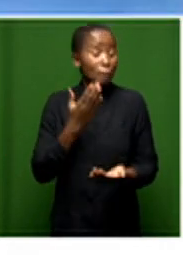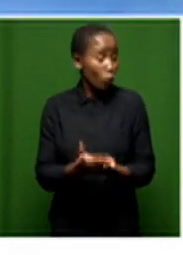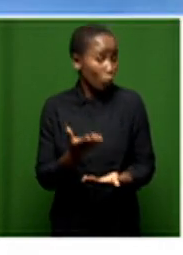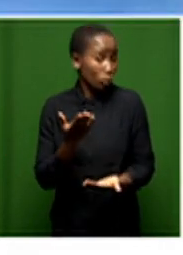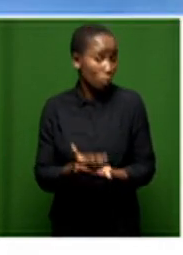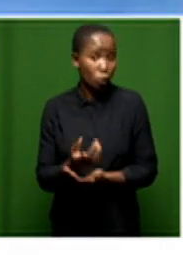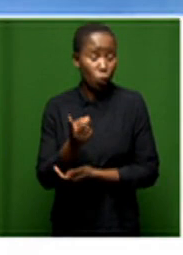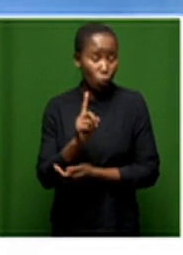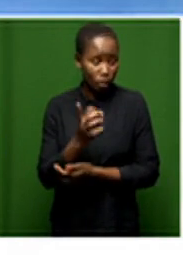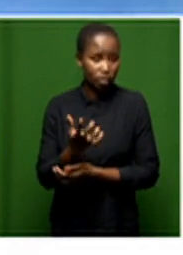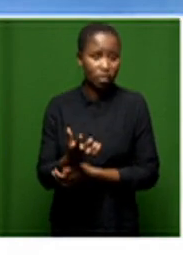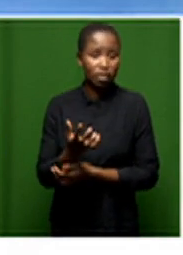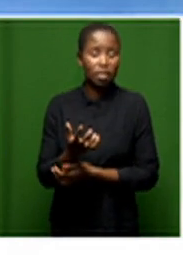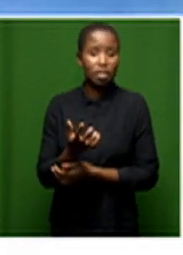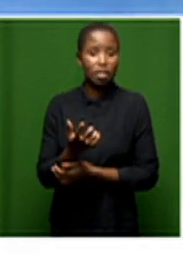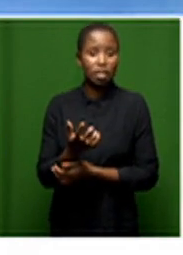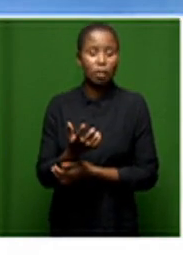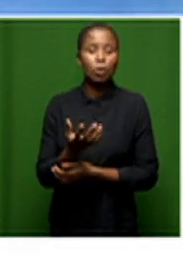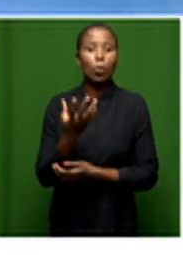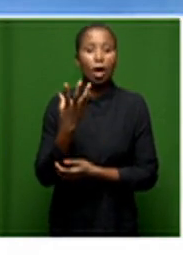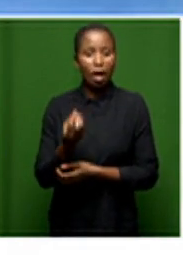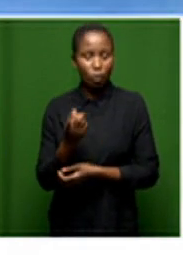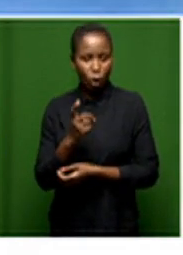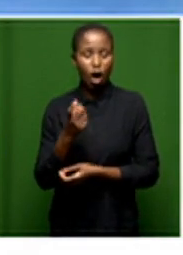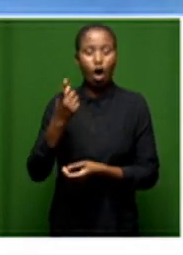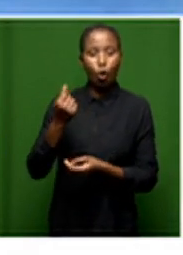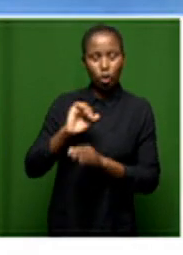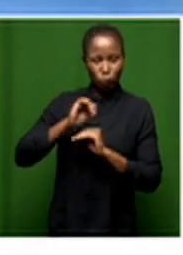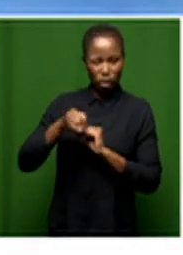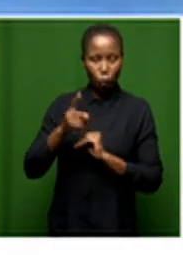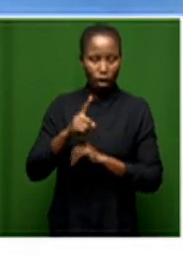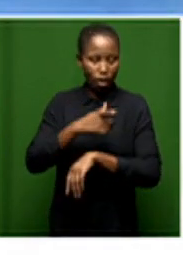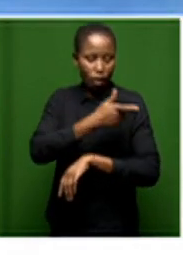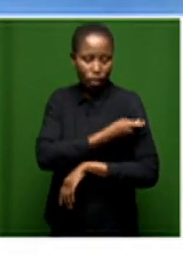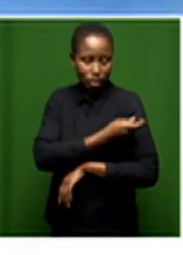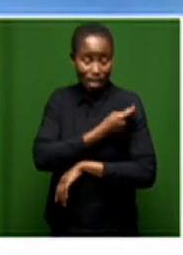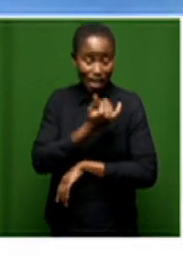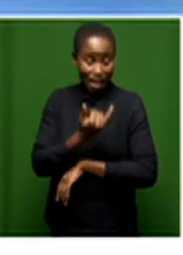that there's cross protection, and that the vaccines that we have